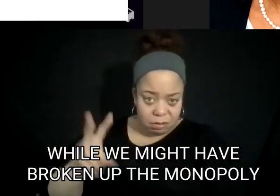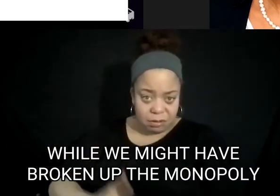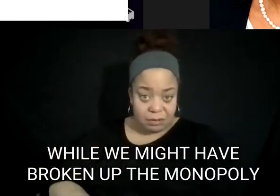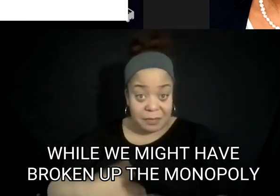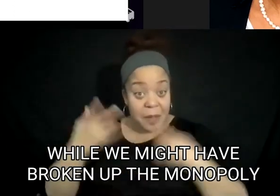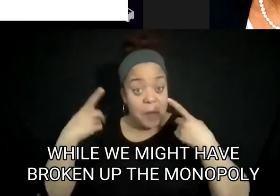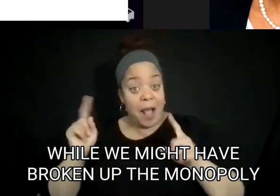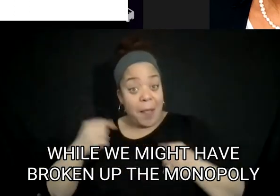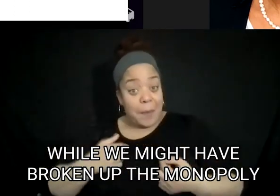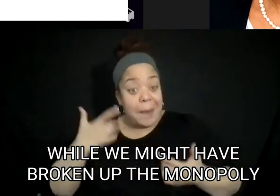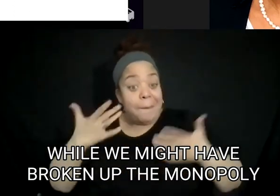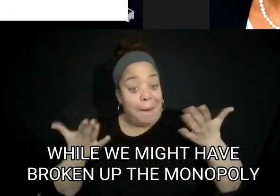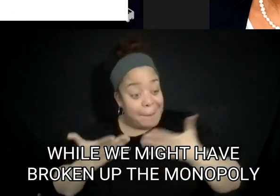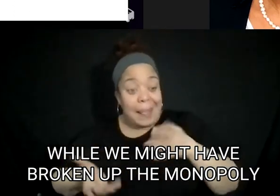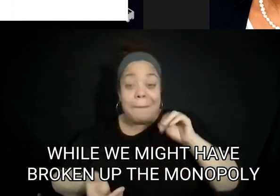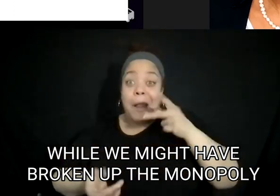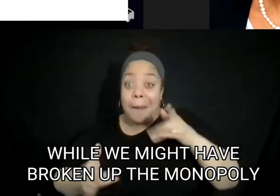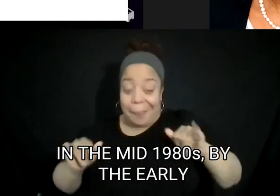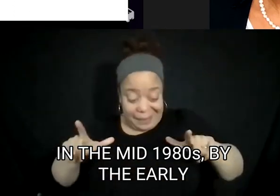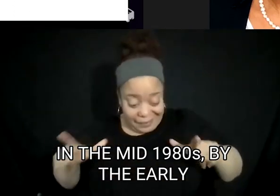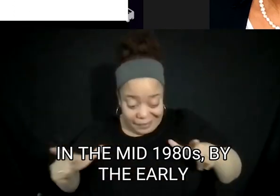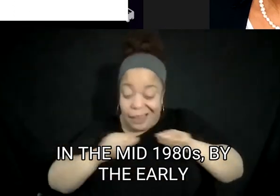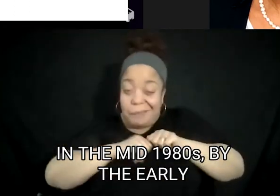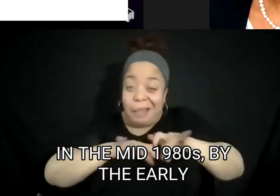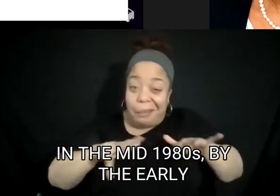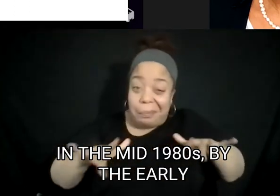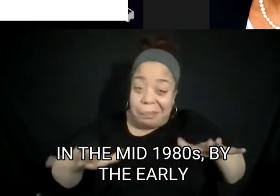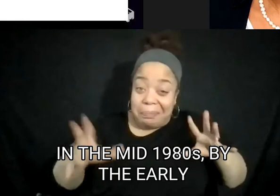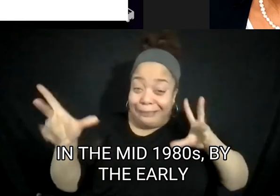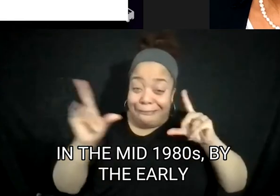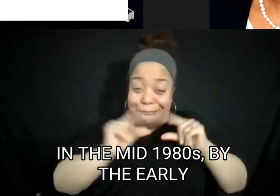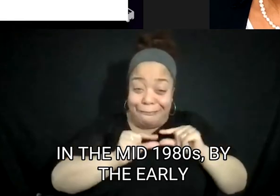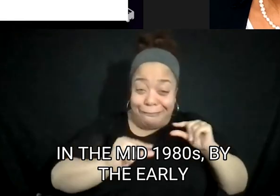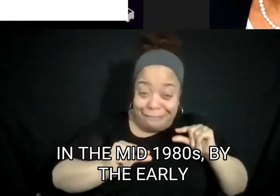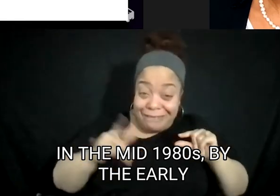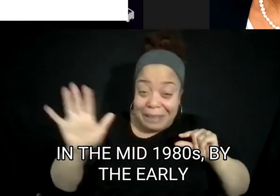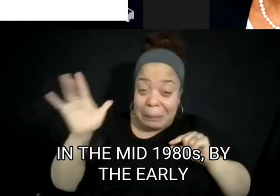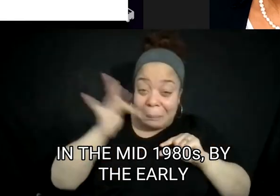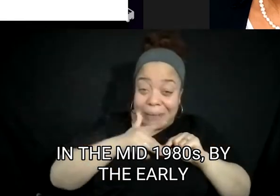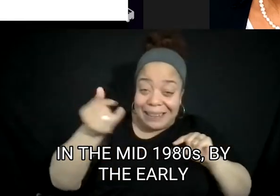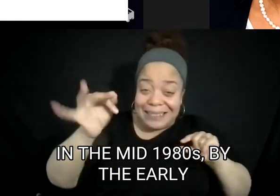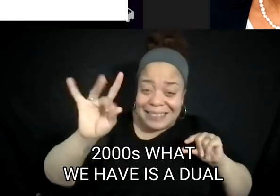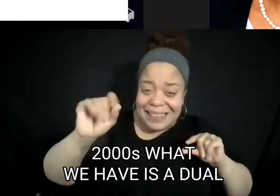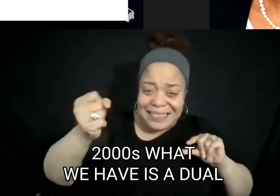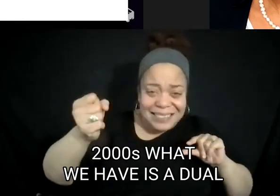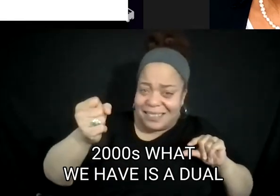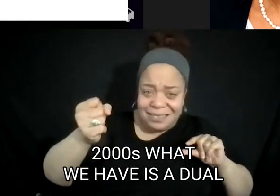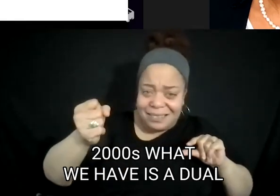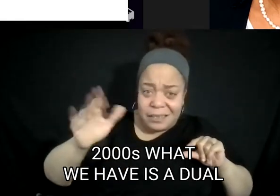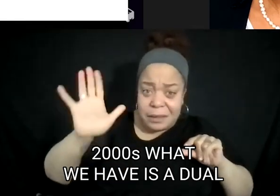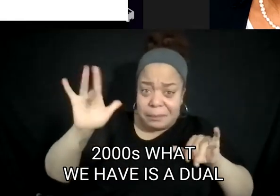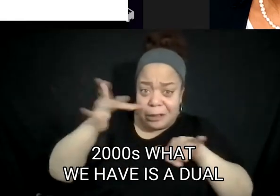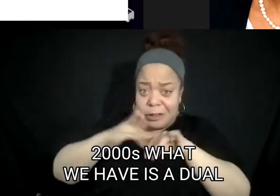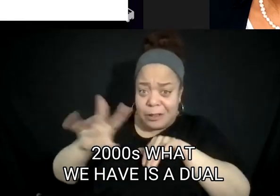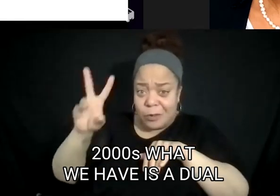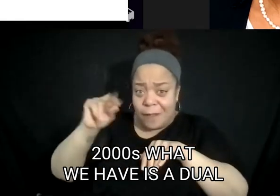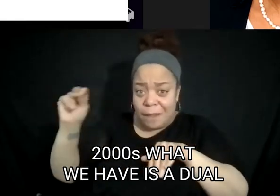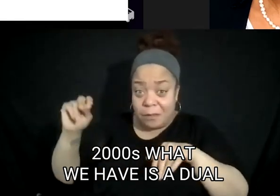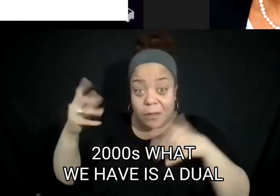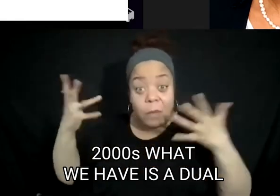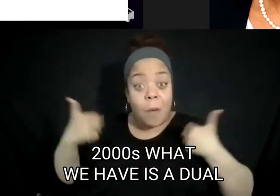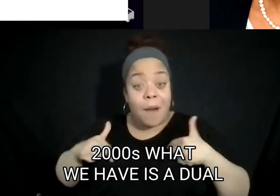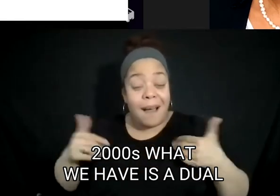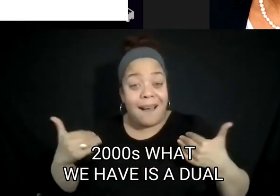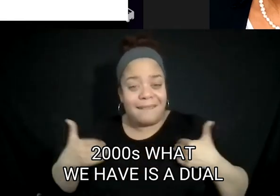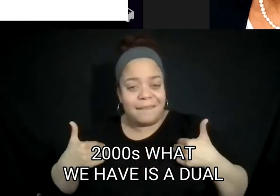we had was a duopoly with 2 big major companies. And this just kind of shows you some of the different financial transactions